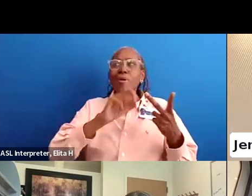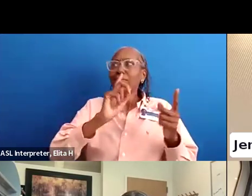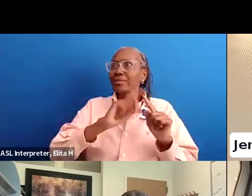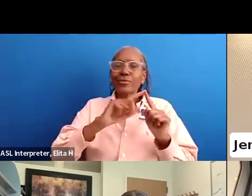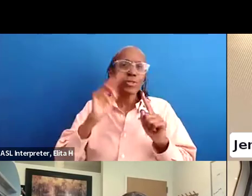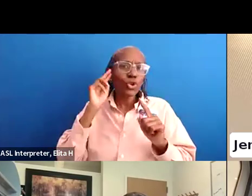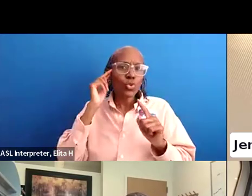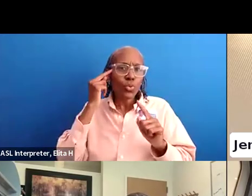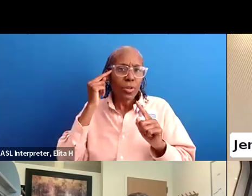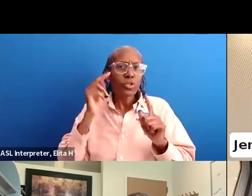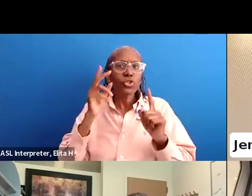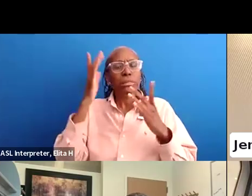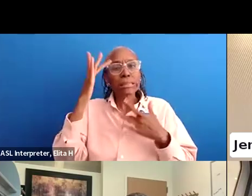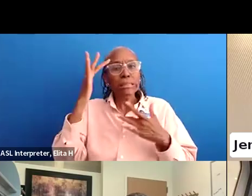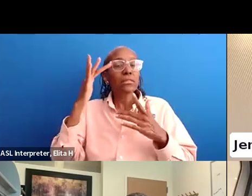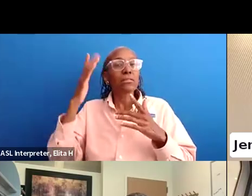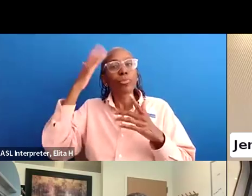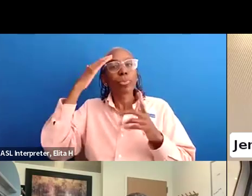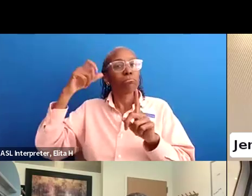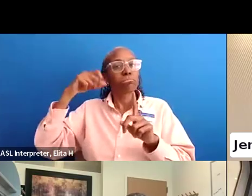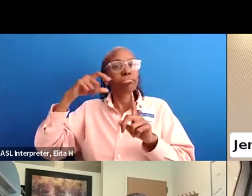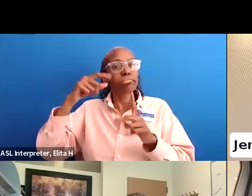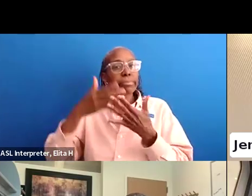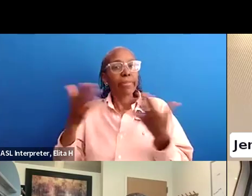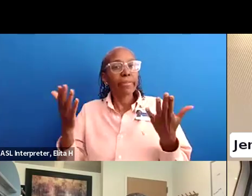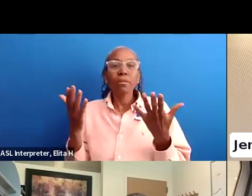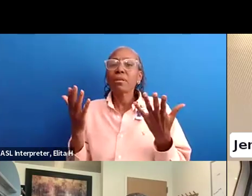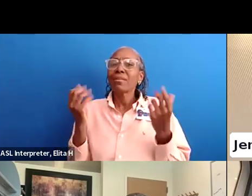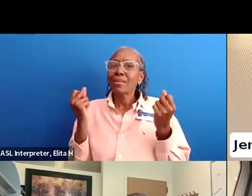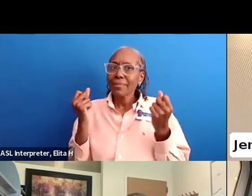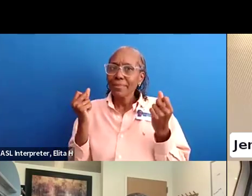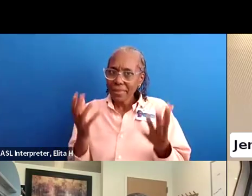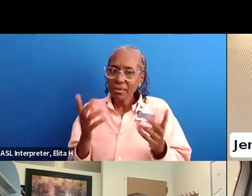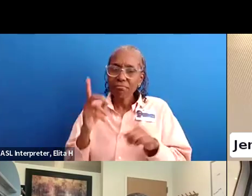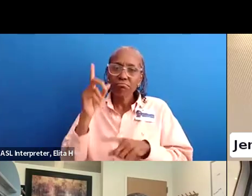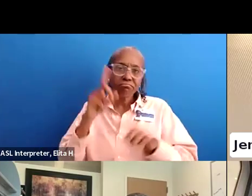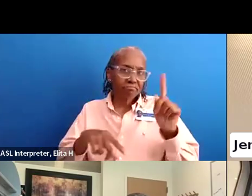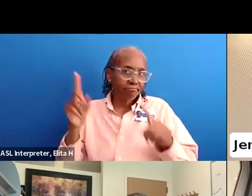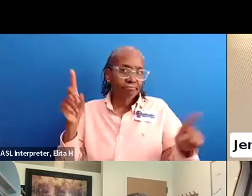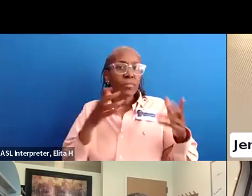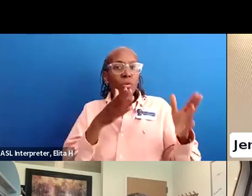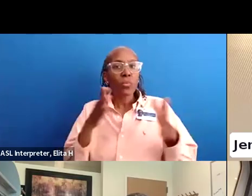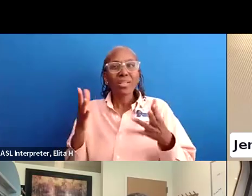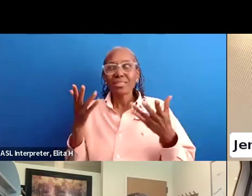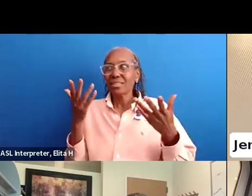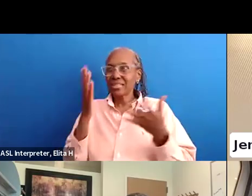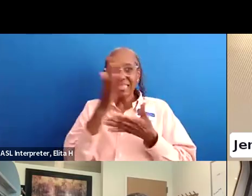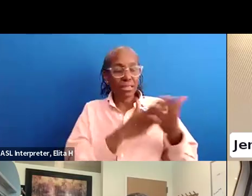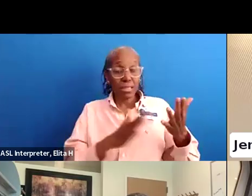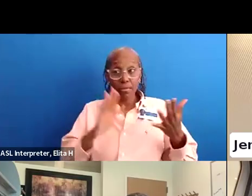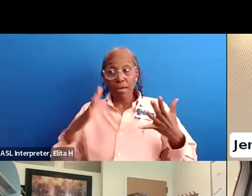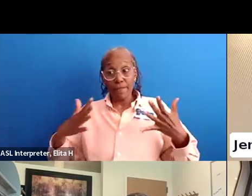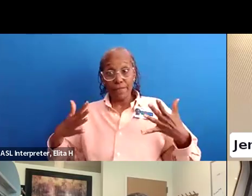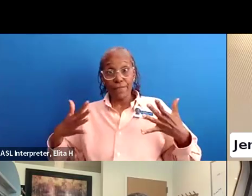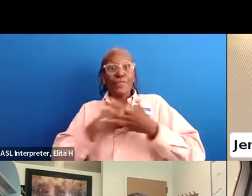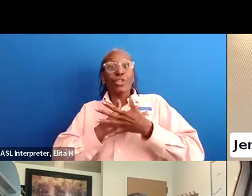brain stimulating kind of things. And there are a variety of different ways. So we've taken some of the fear